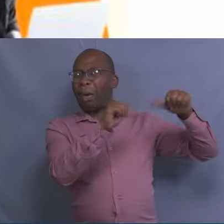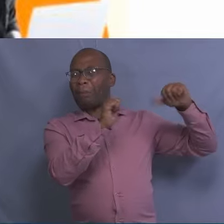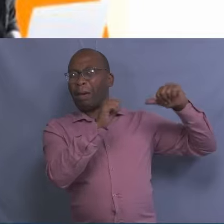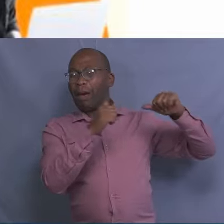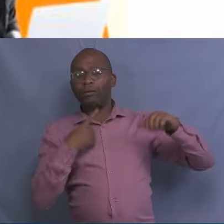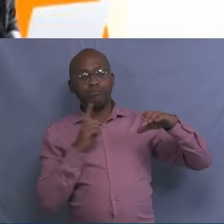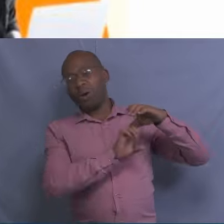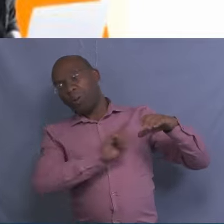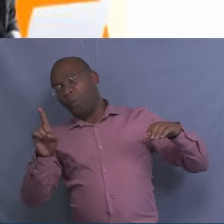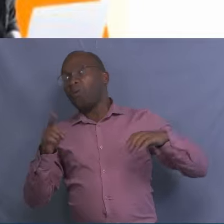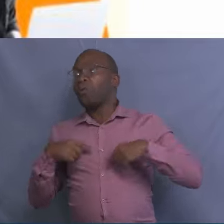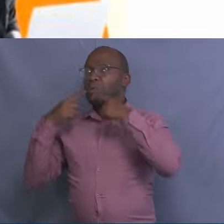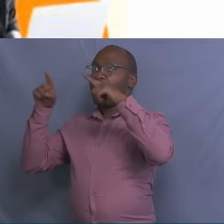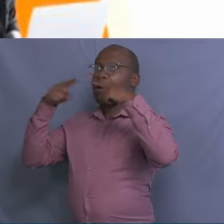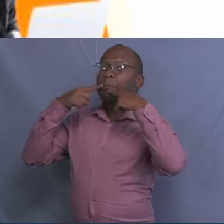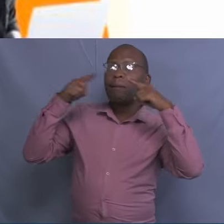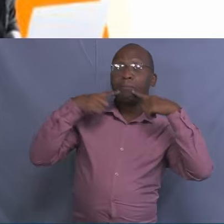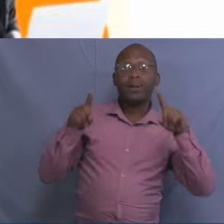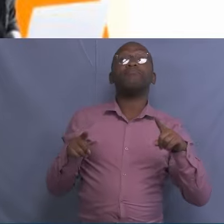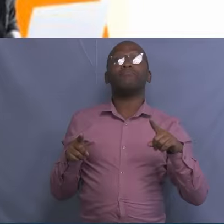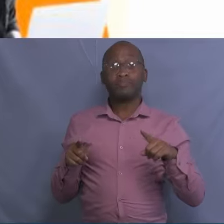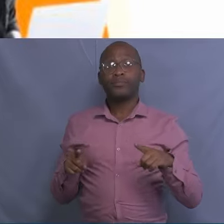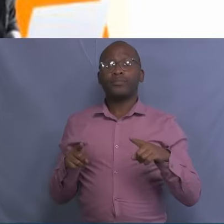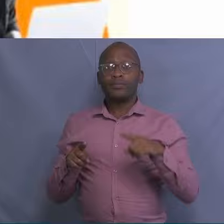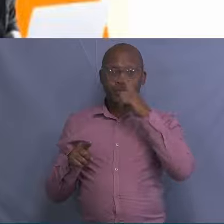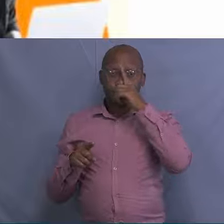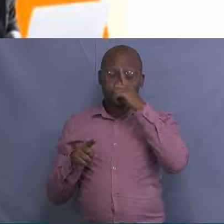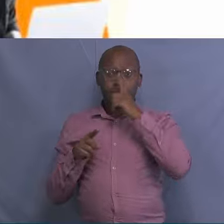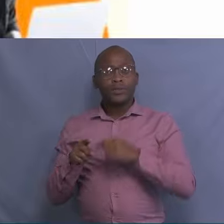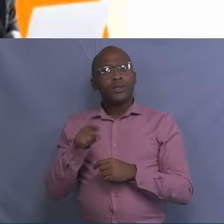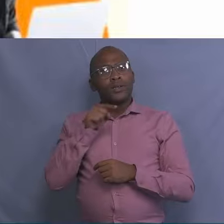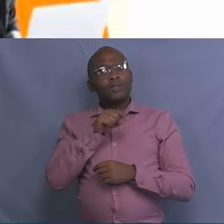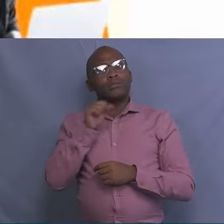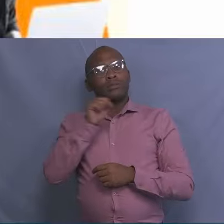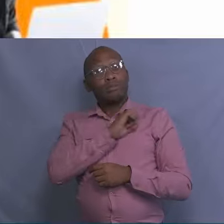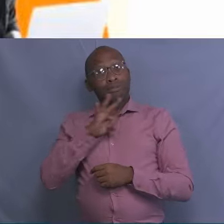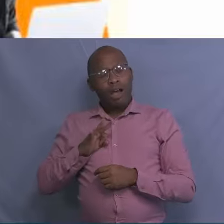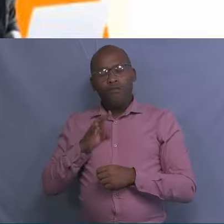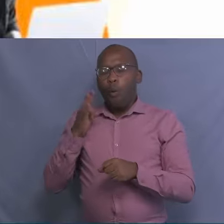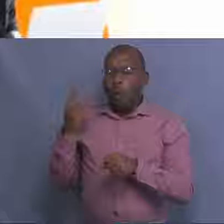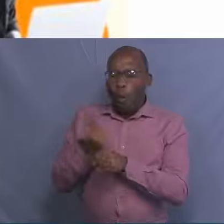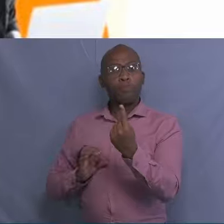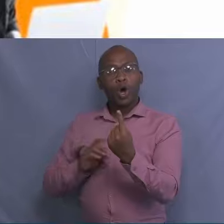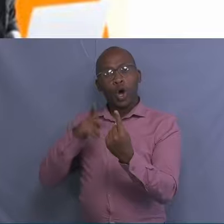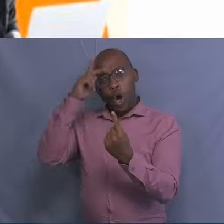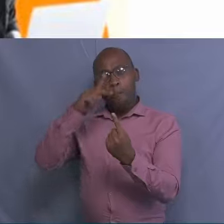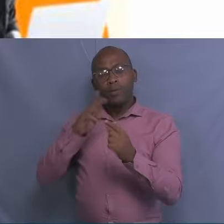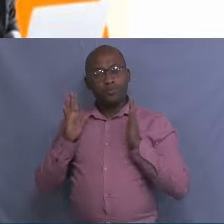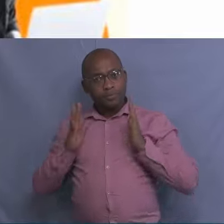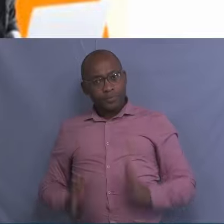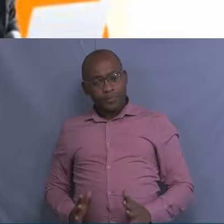we have as a business. Staff members should always interact with customers in a professional manner, as this creates